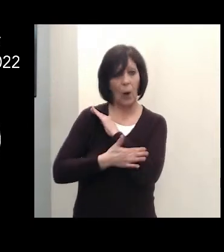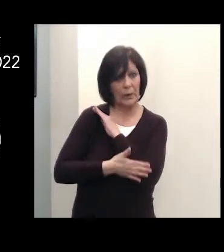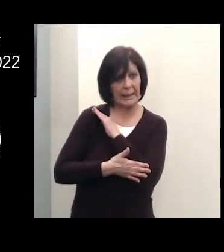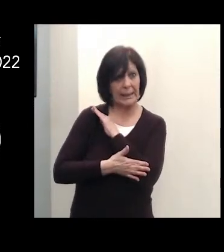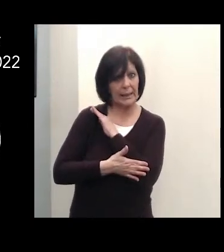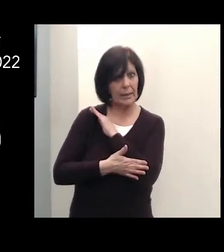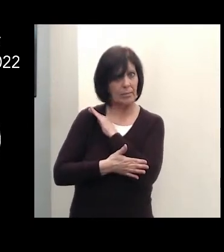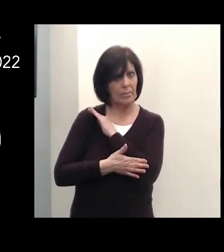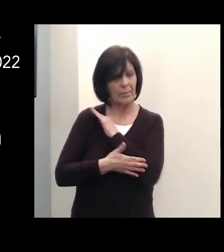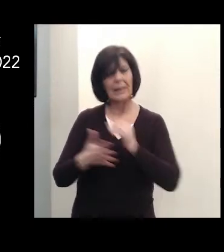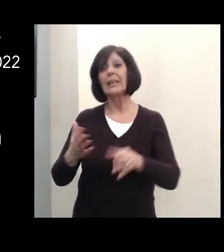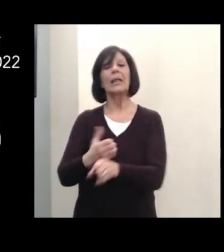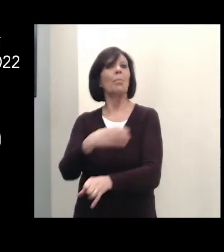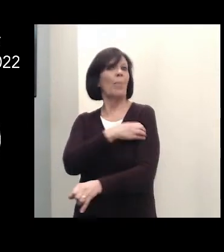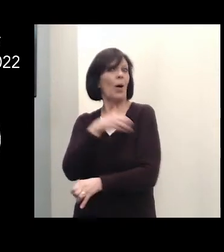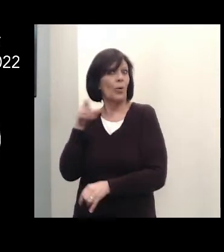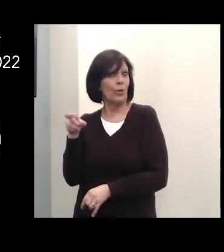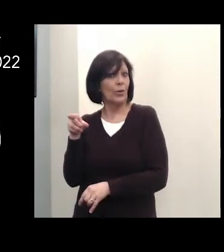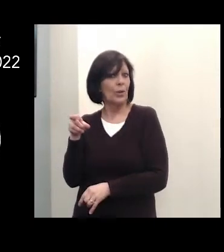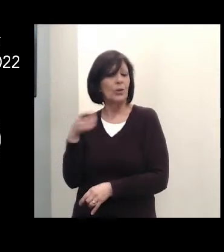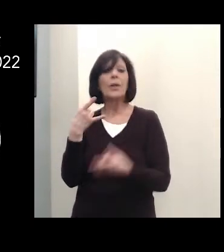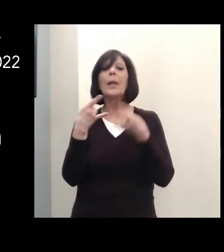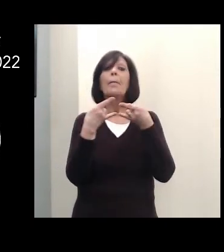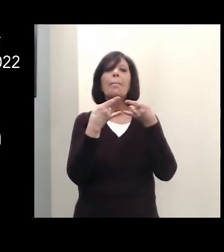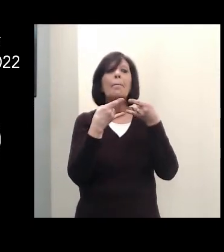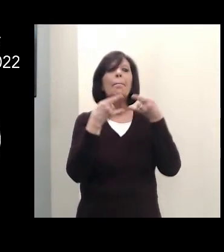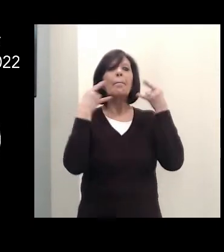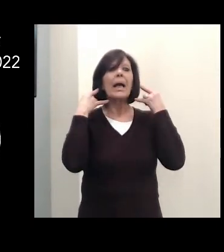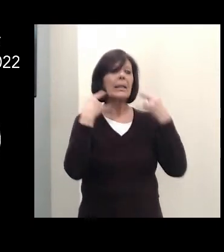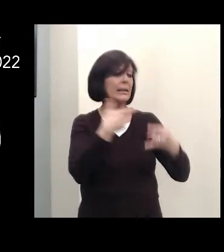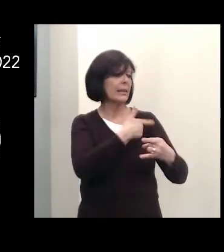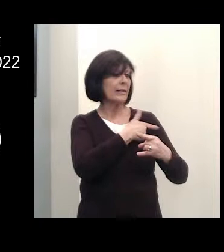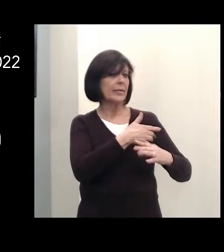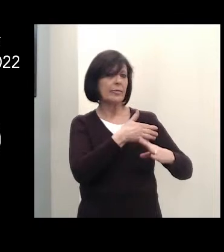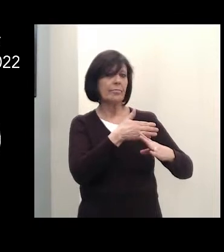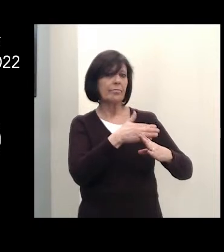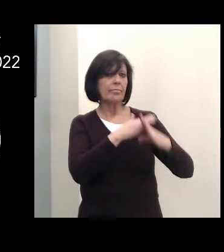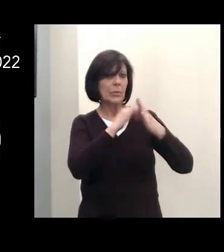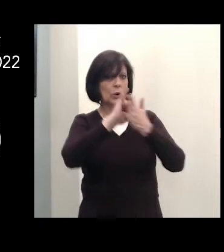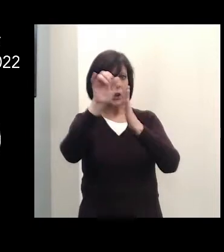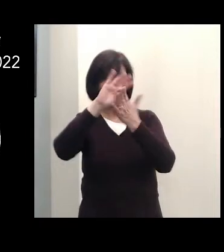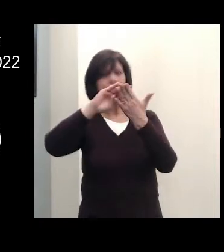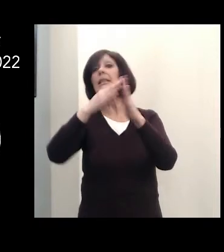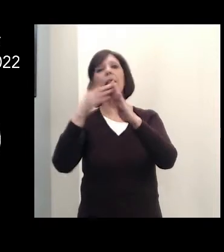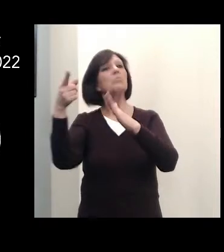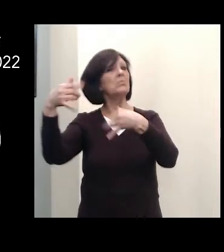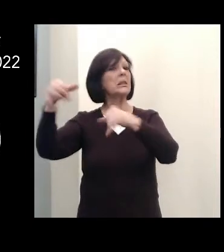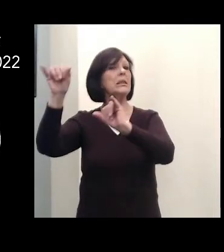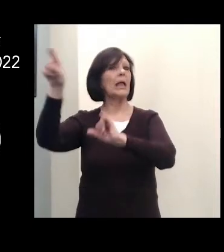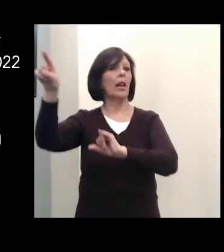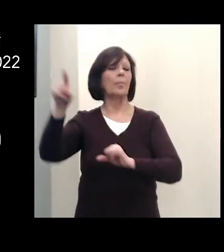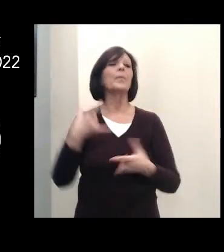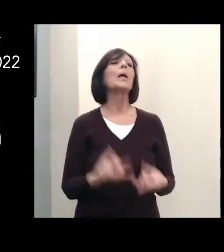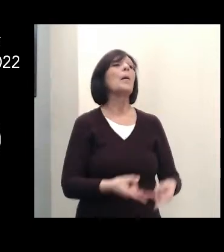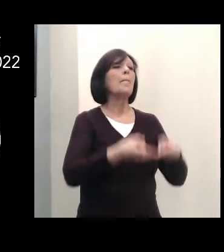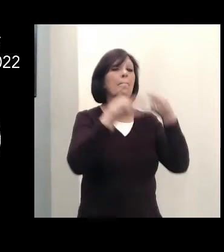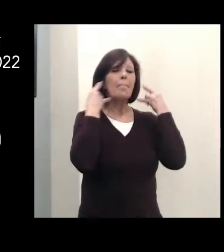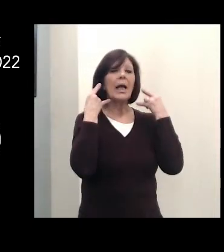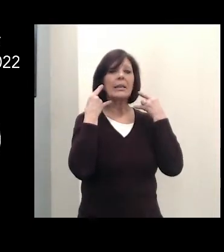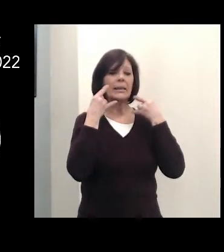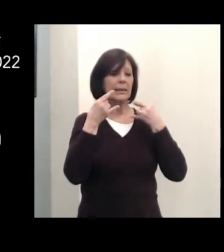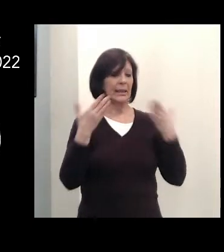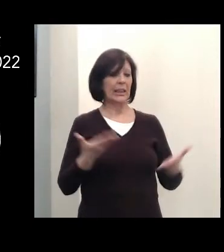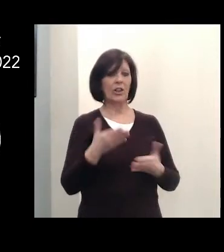their powers. So the mask and vaccine mandate in New York City, that is still valid. The mask mandate in Erie County, it is